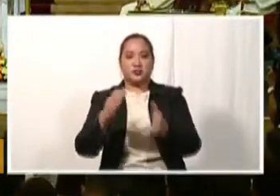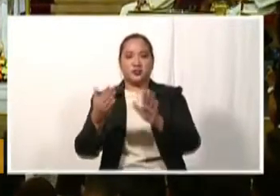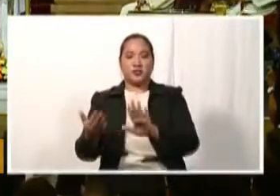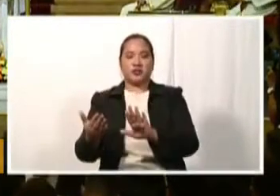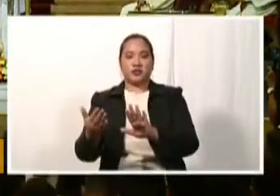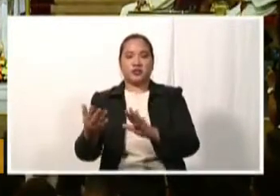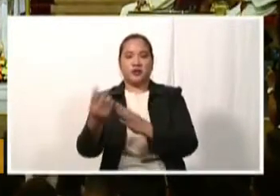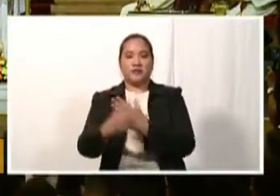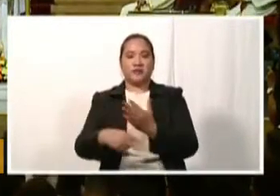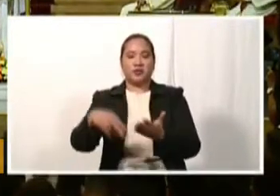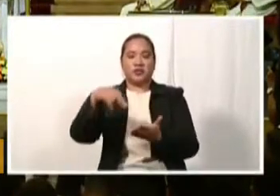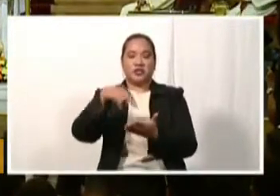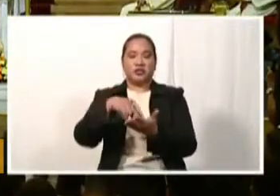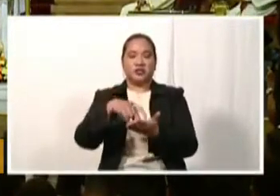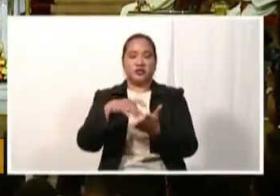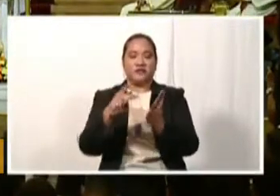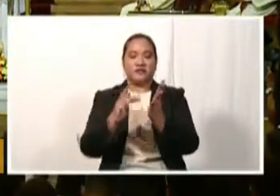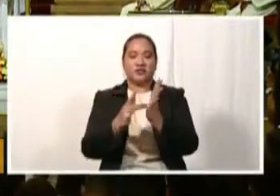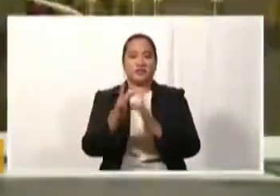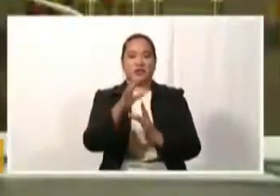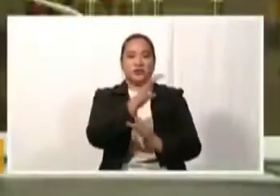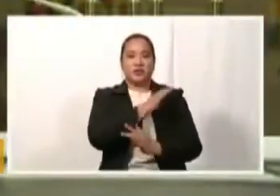and resurrection of Jesus.